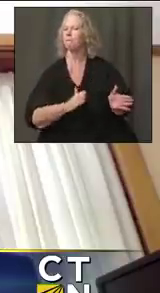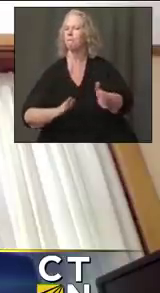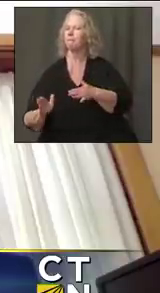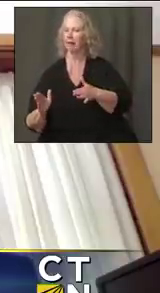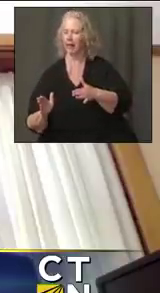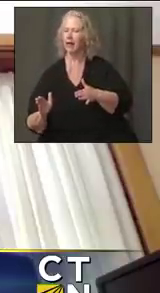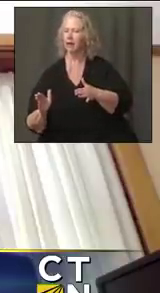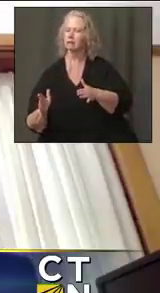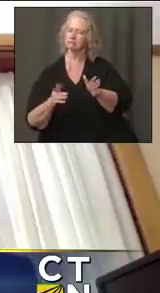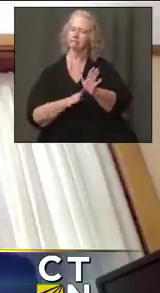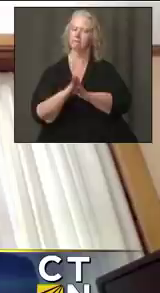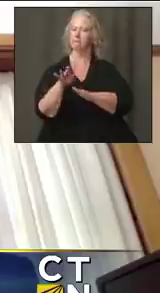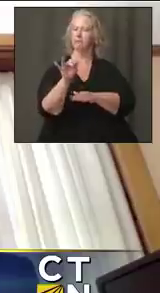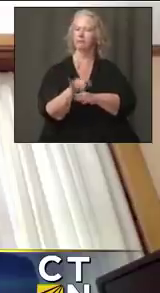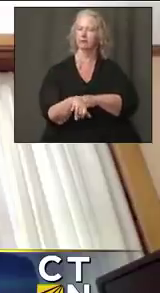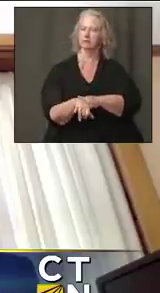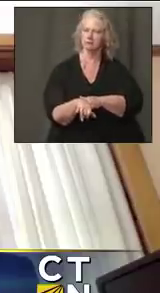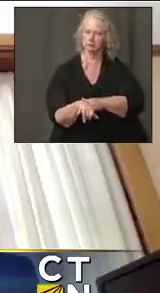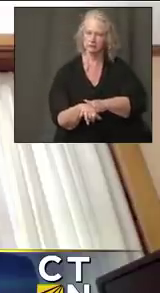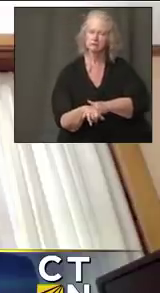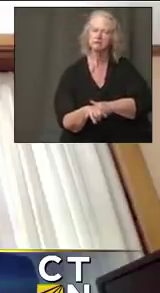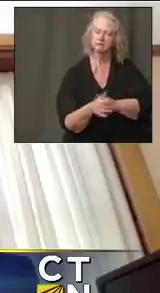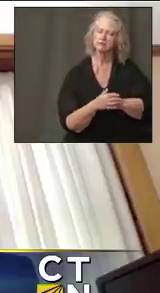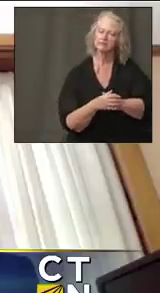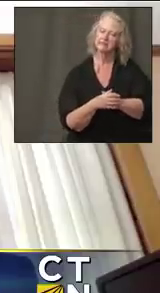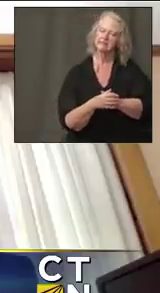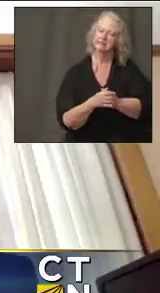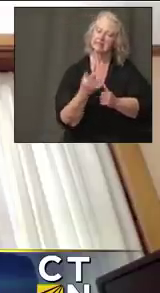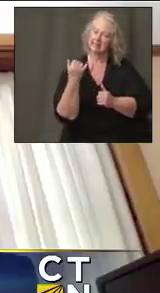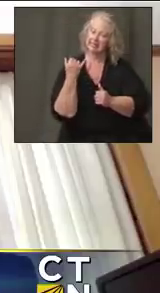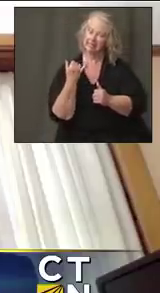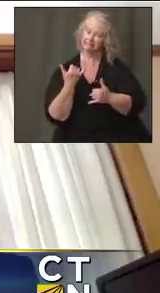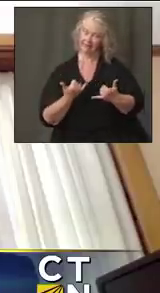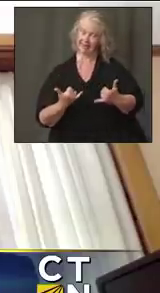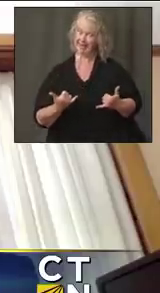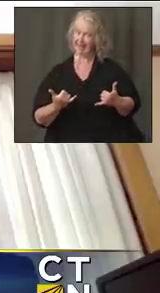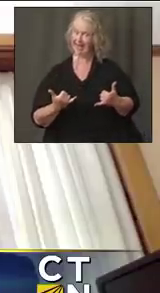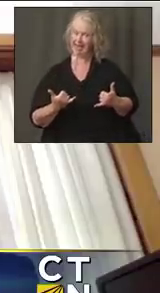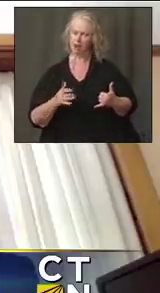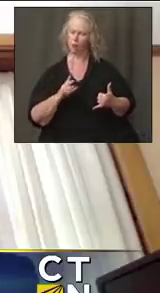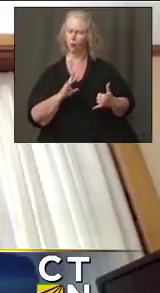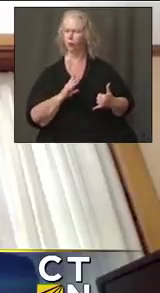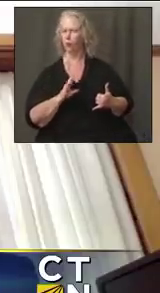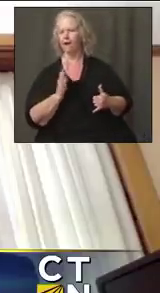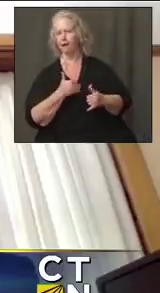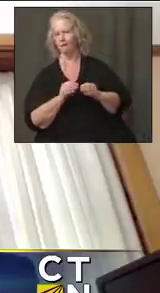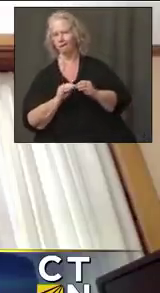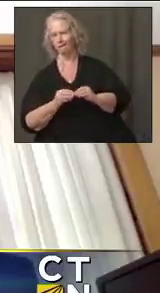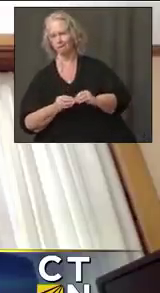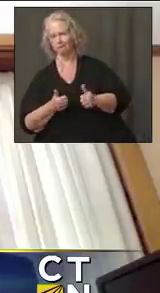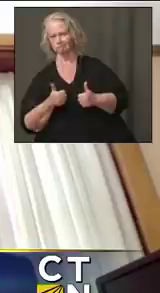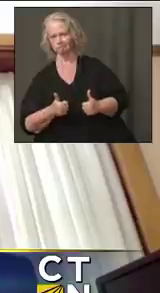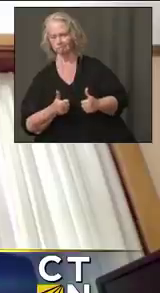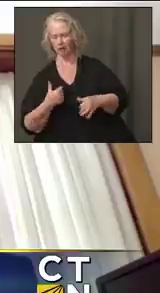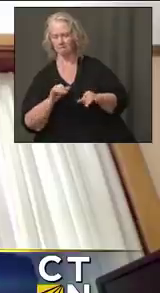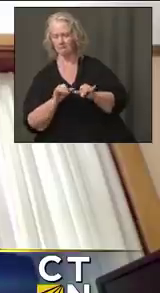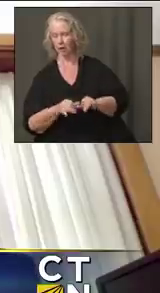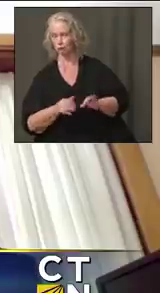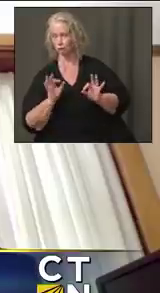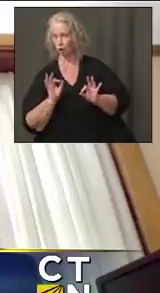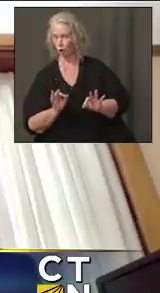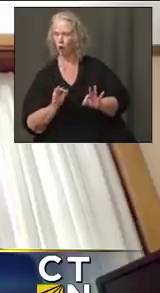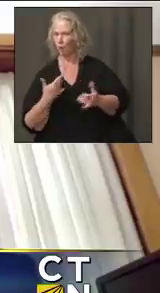in the midst of a moment in time where we're fortunate to have very good metrics here in Connecticut. We're very focused on trying to keep it that